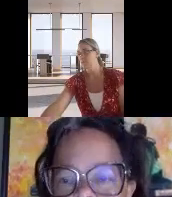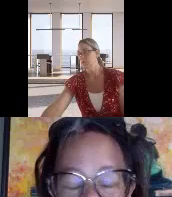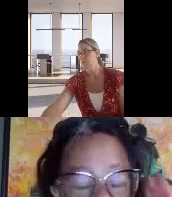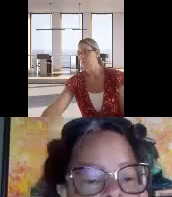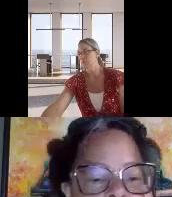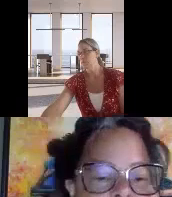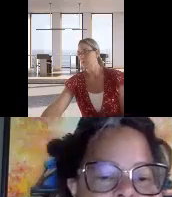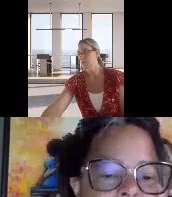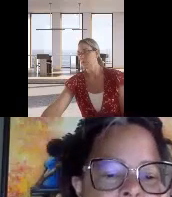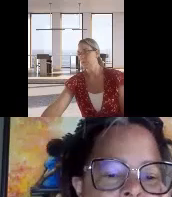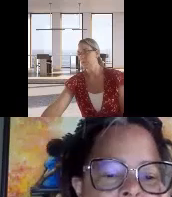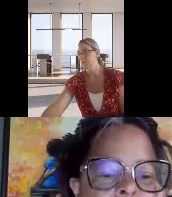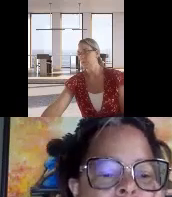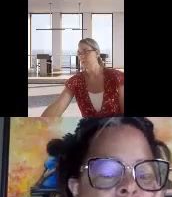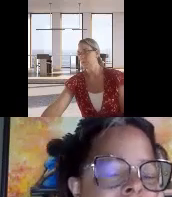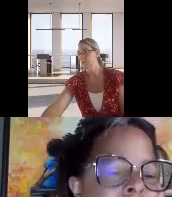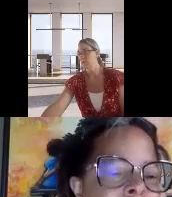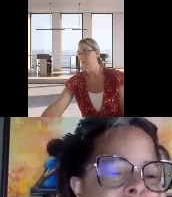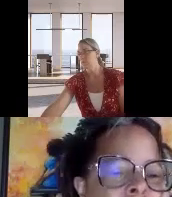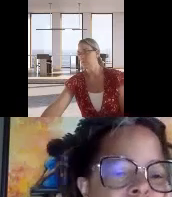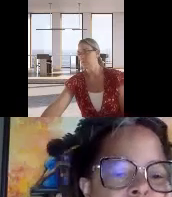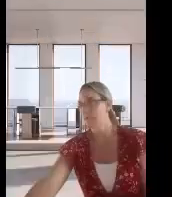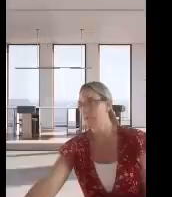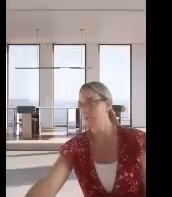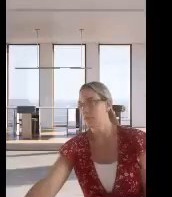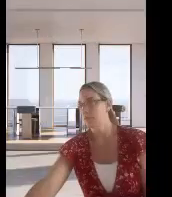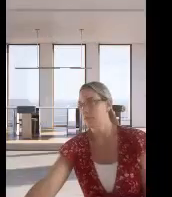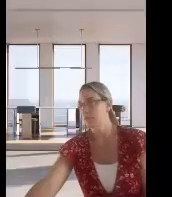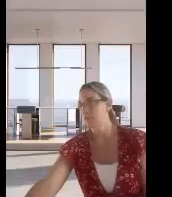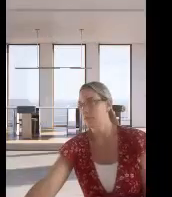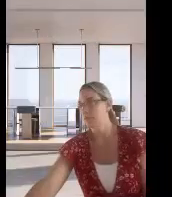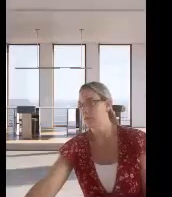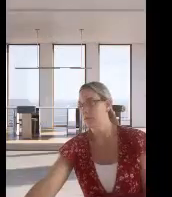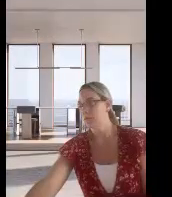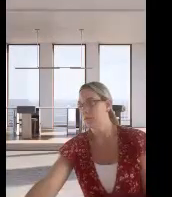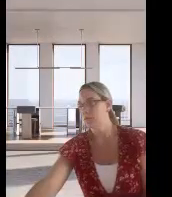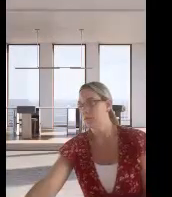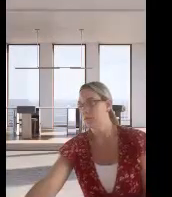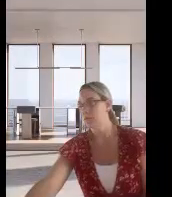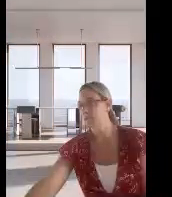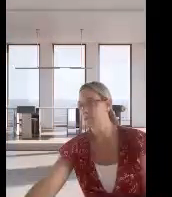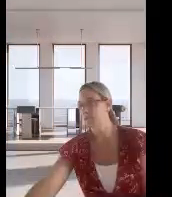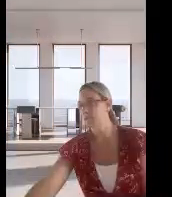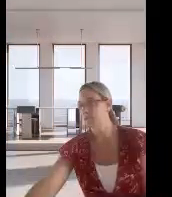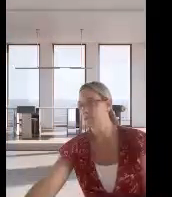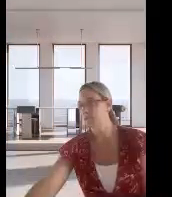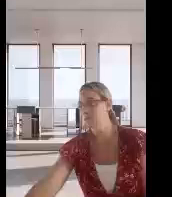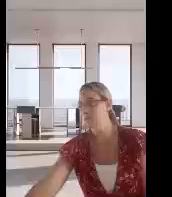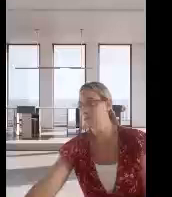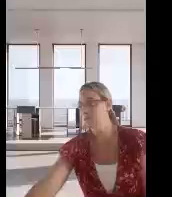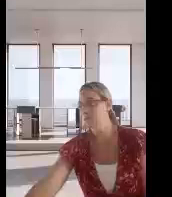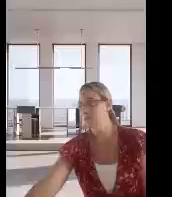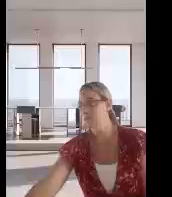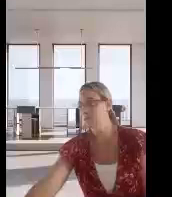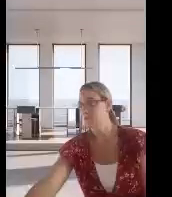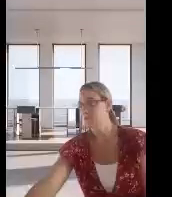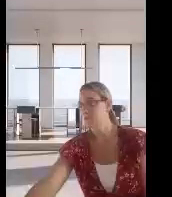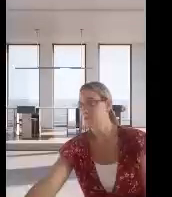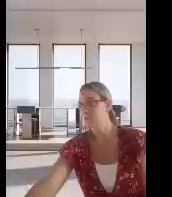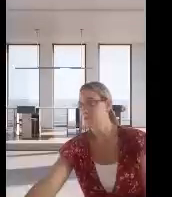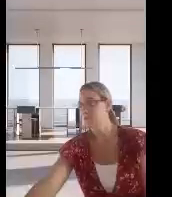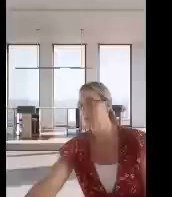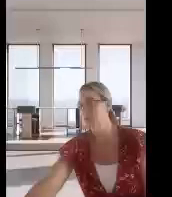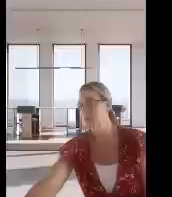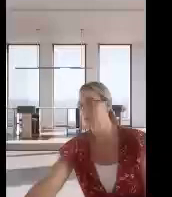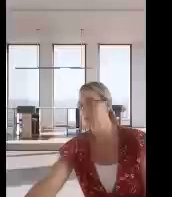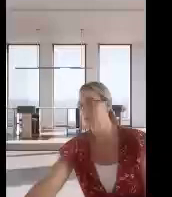Thank you, through you, Chair McDonald. On the business case before that one? The